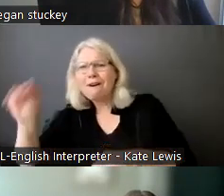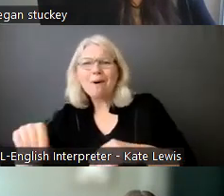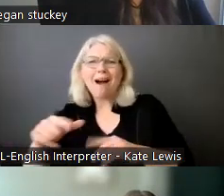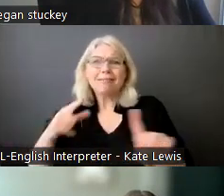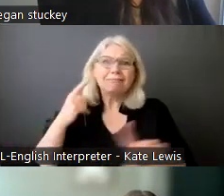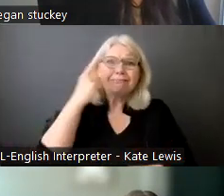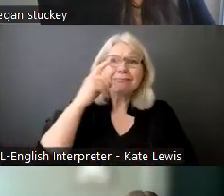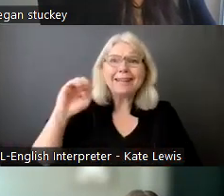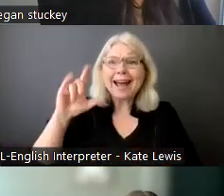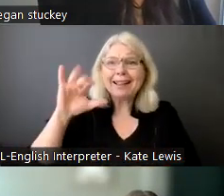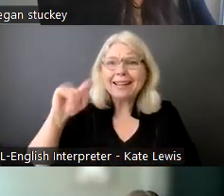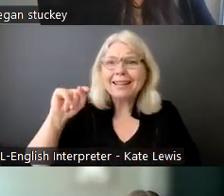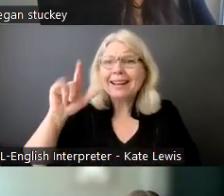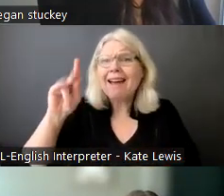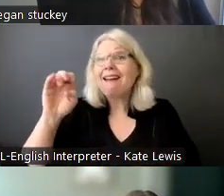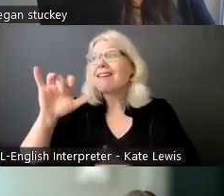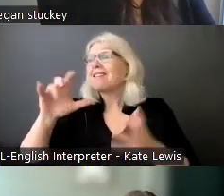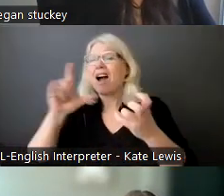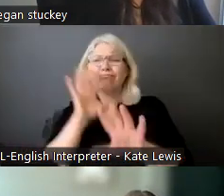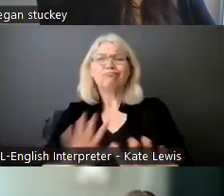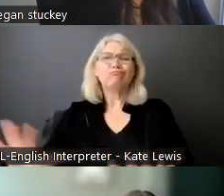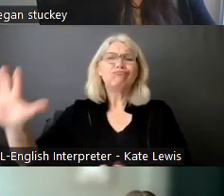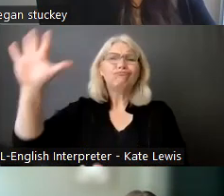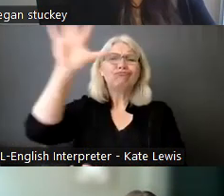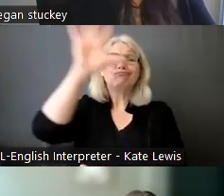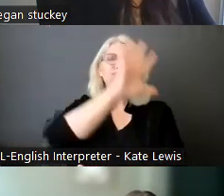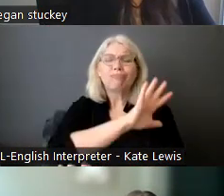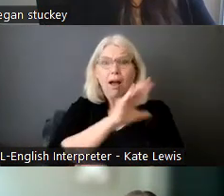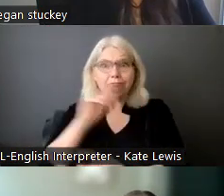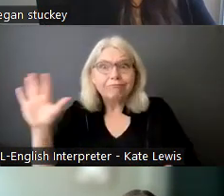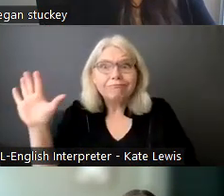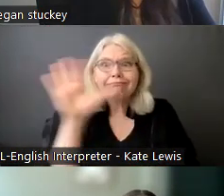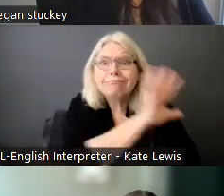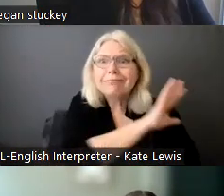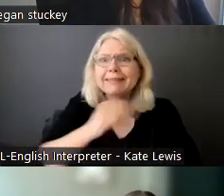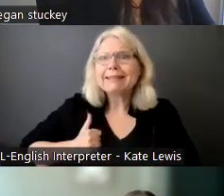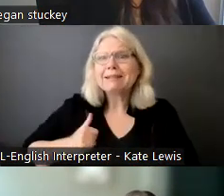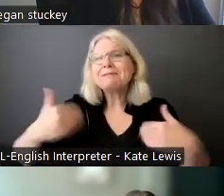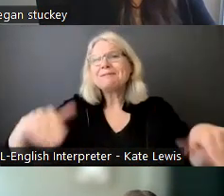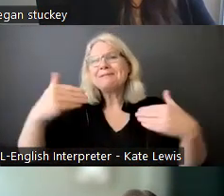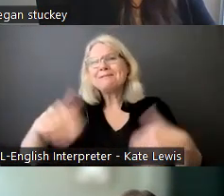Welcome everybody from all over the province and the country. Thank you.